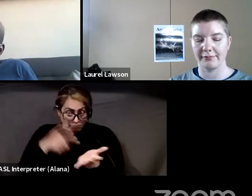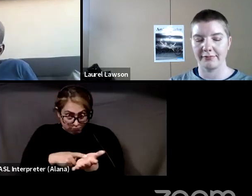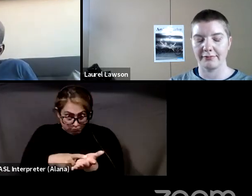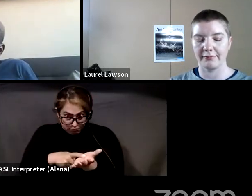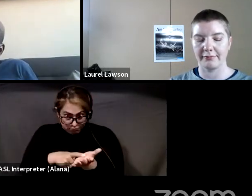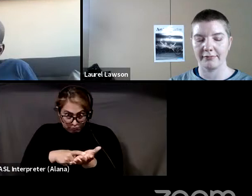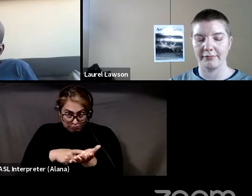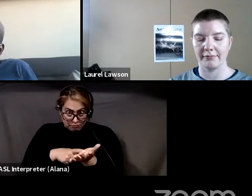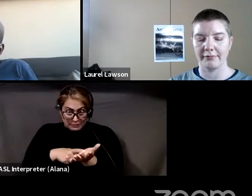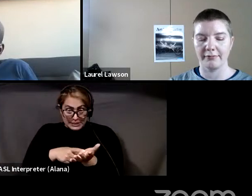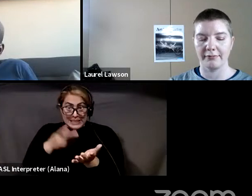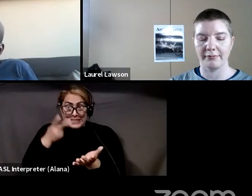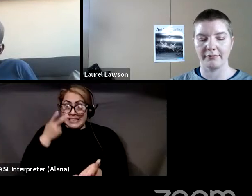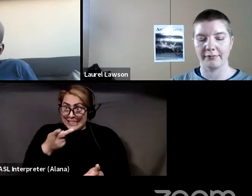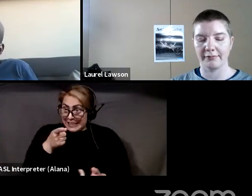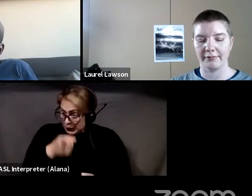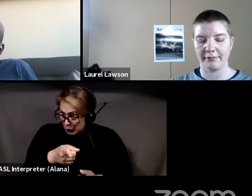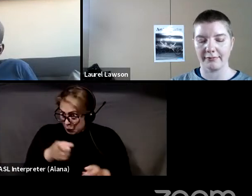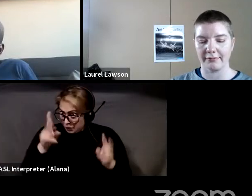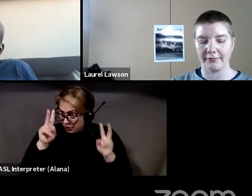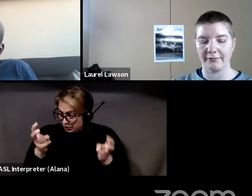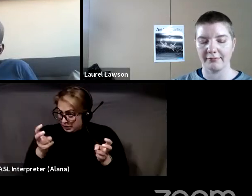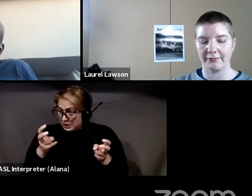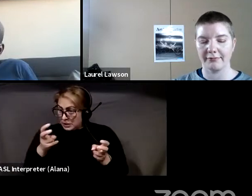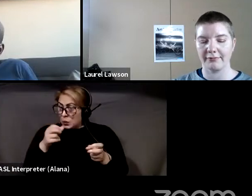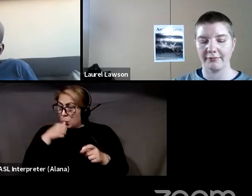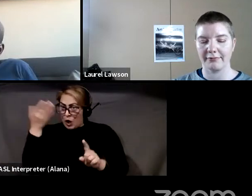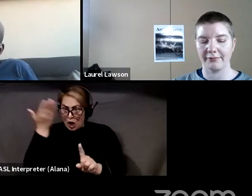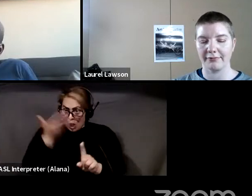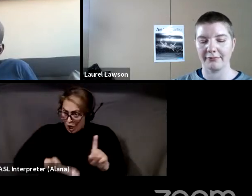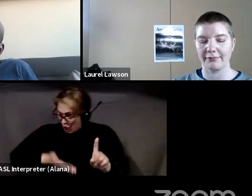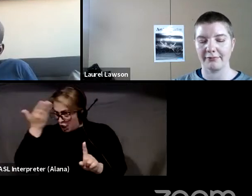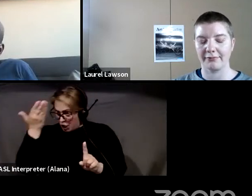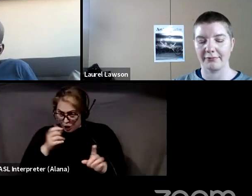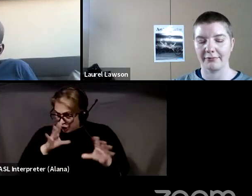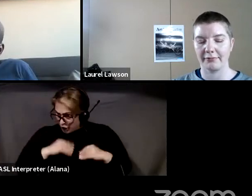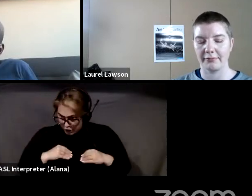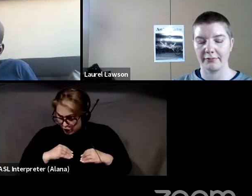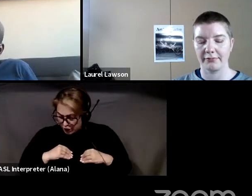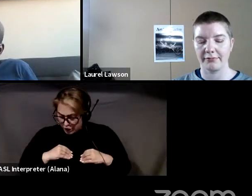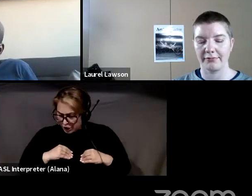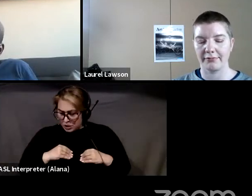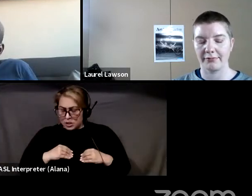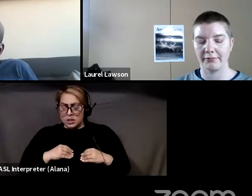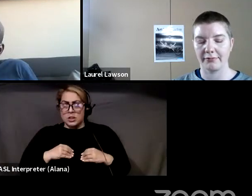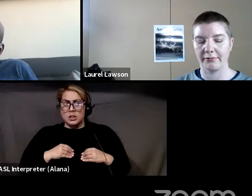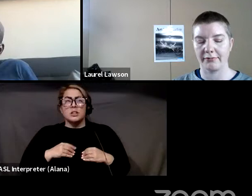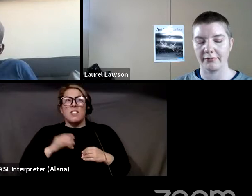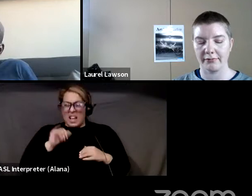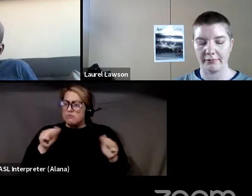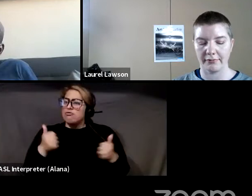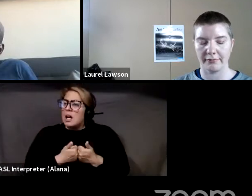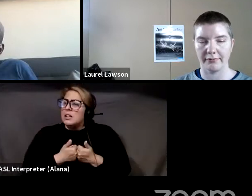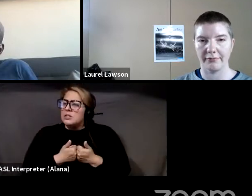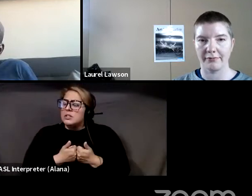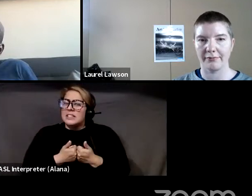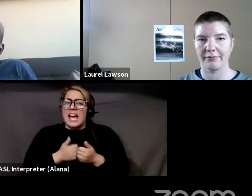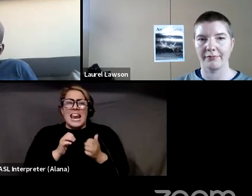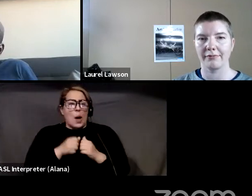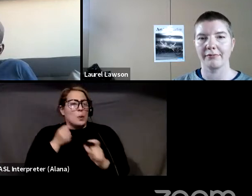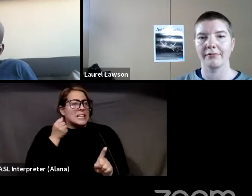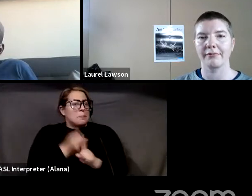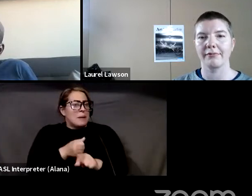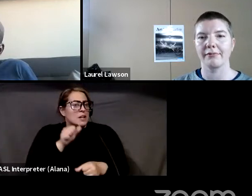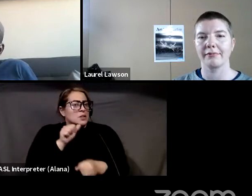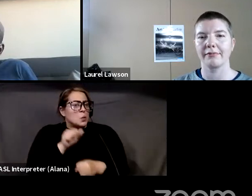fullness, it can be challenging. And like, what does that do to the work, to the